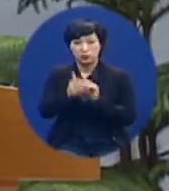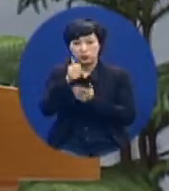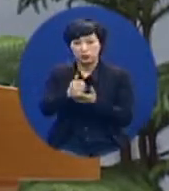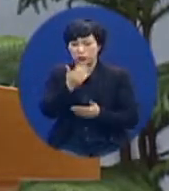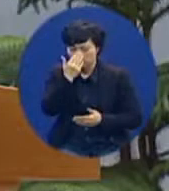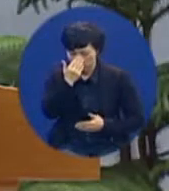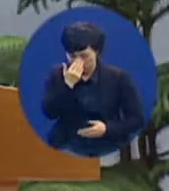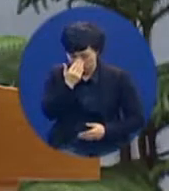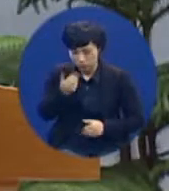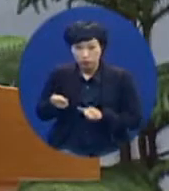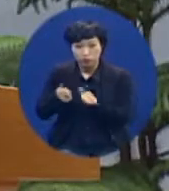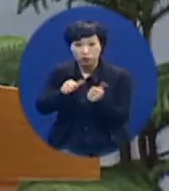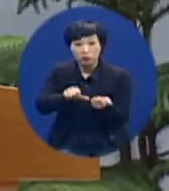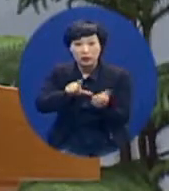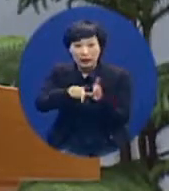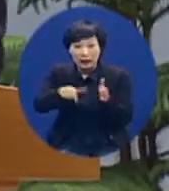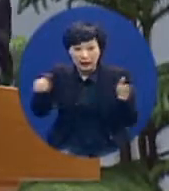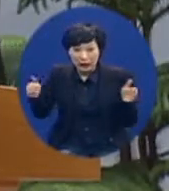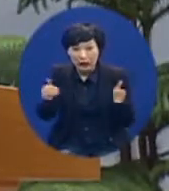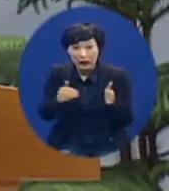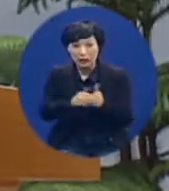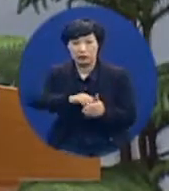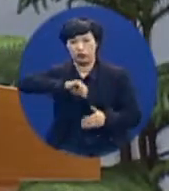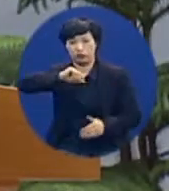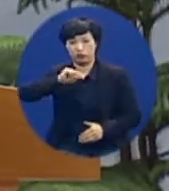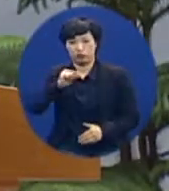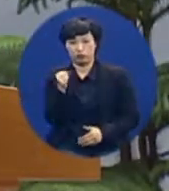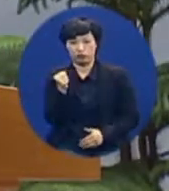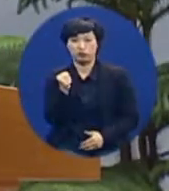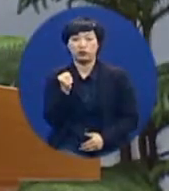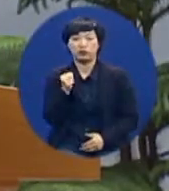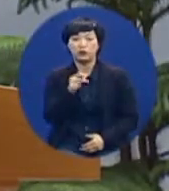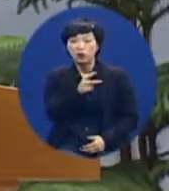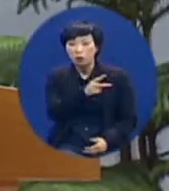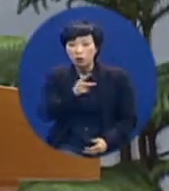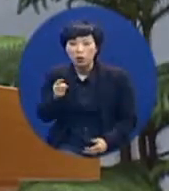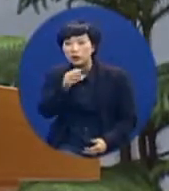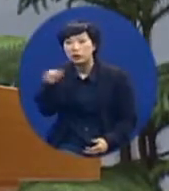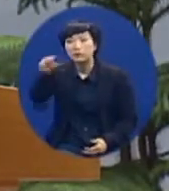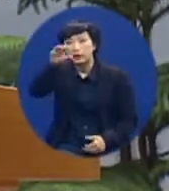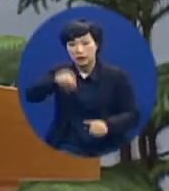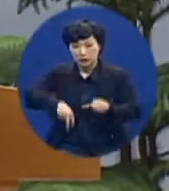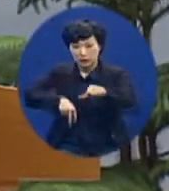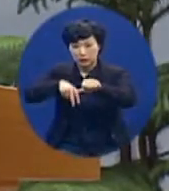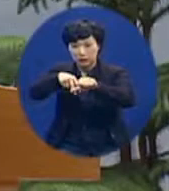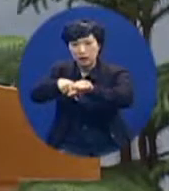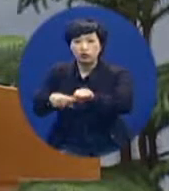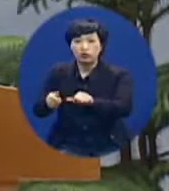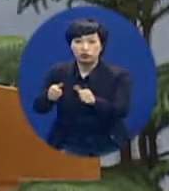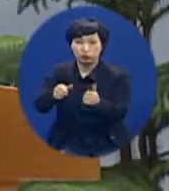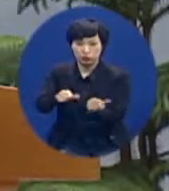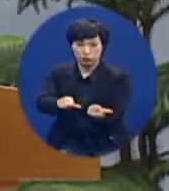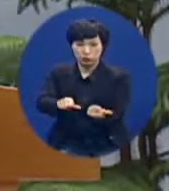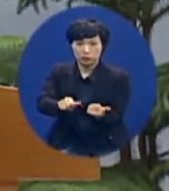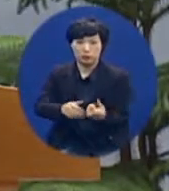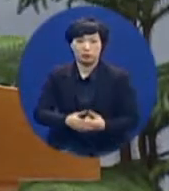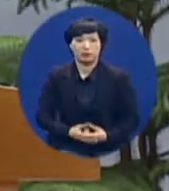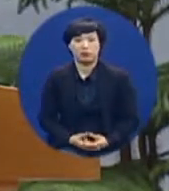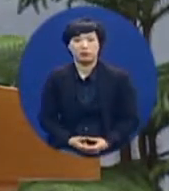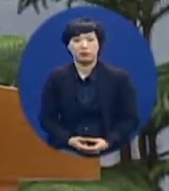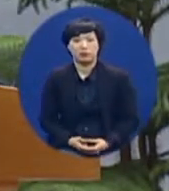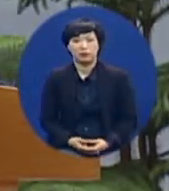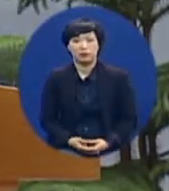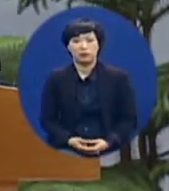himself and became obedient to death, even death on the cross. Philippians chapter 2,